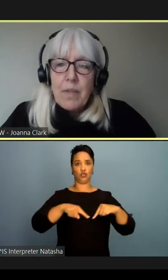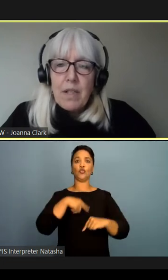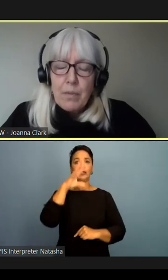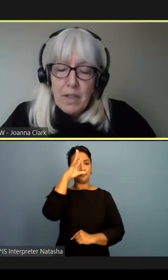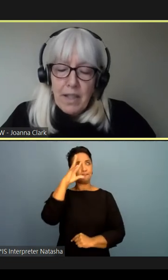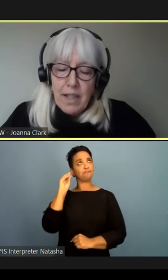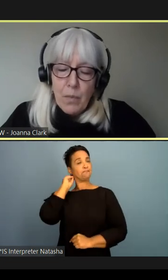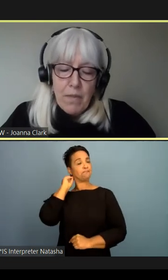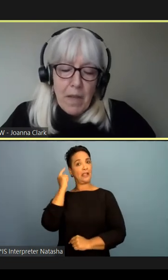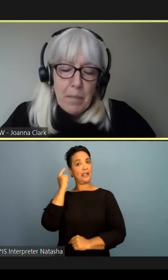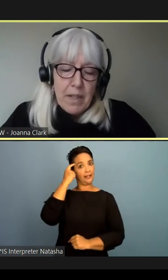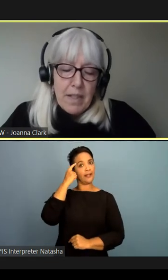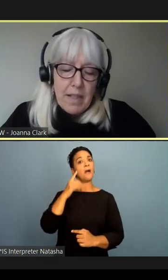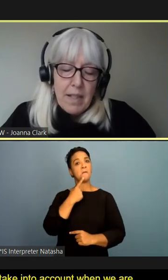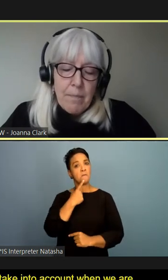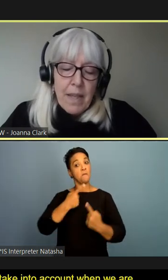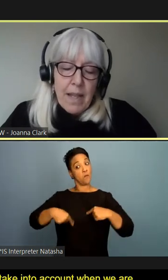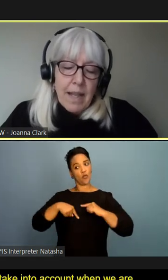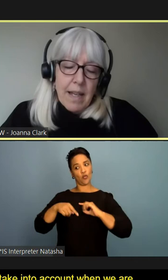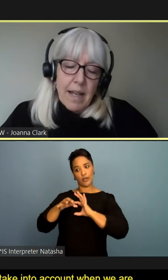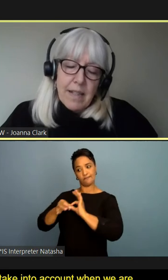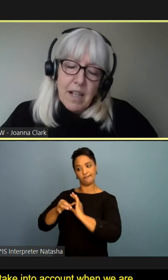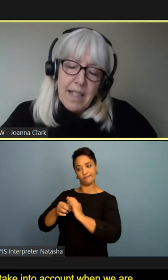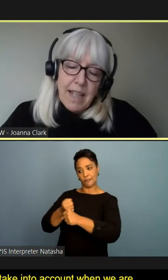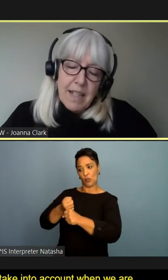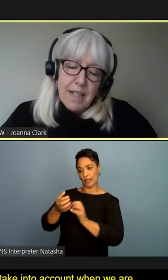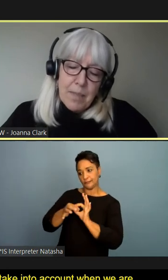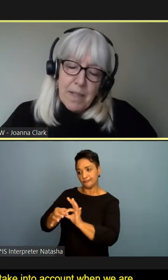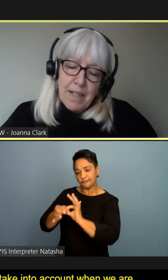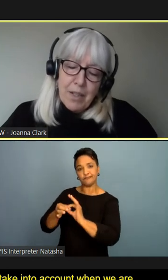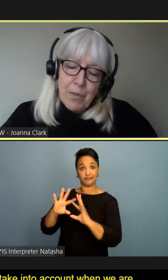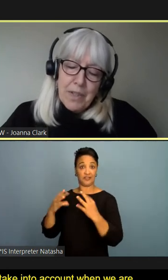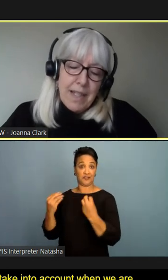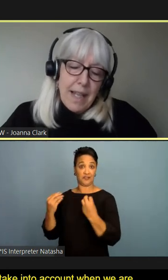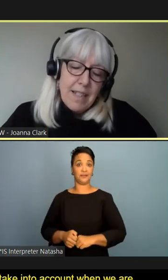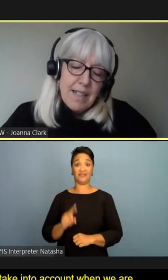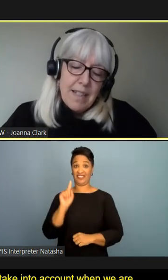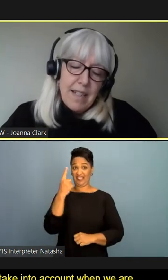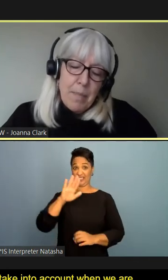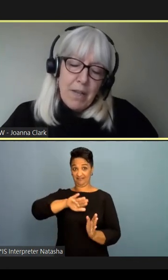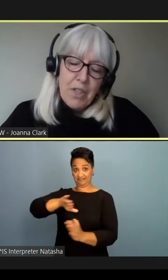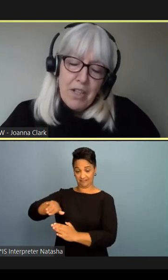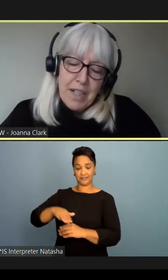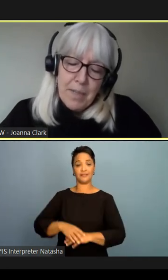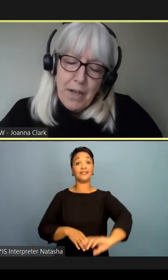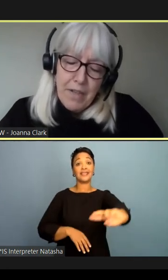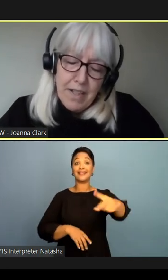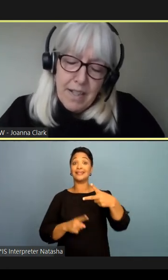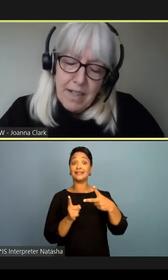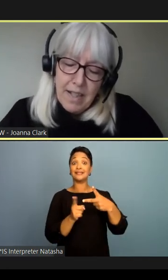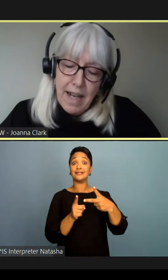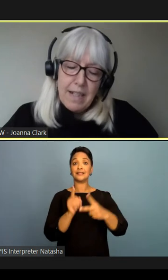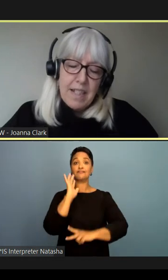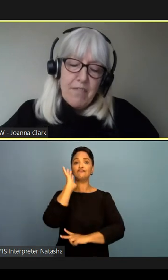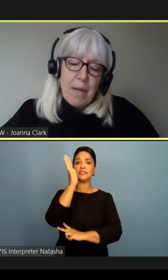when we are working with families. And our second speaker will tell us about her experiences